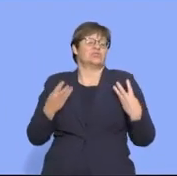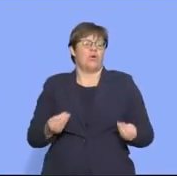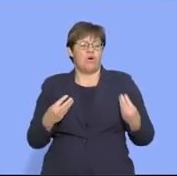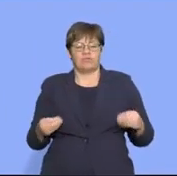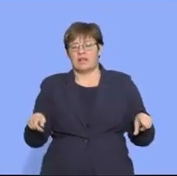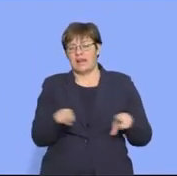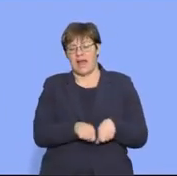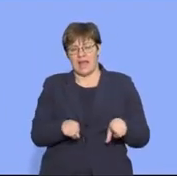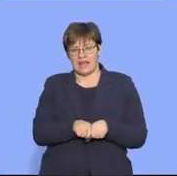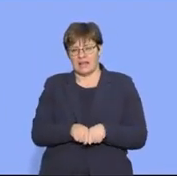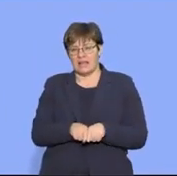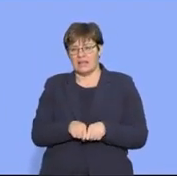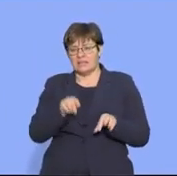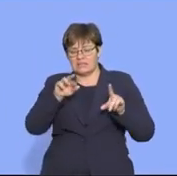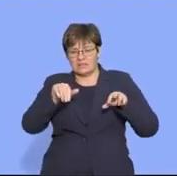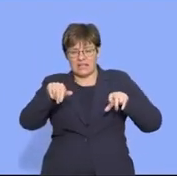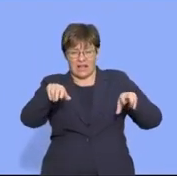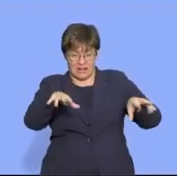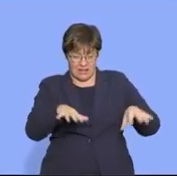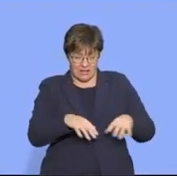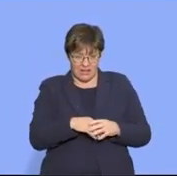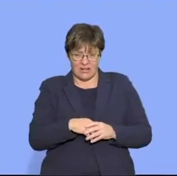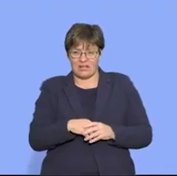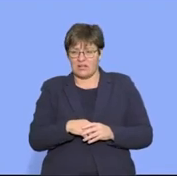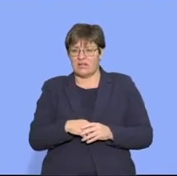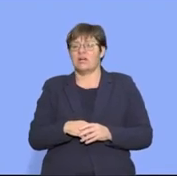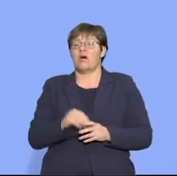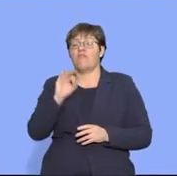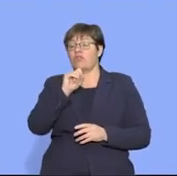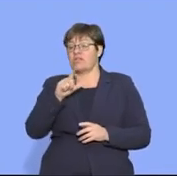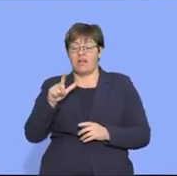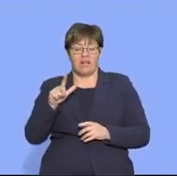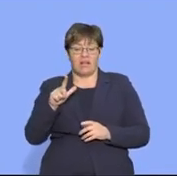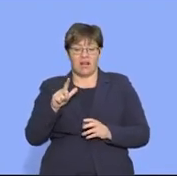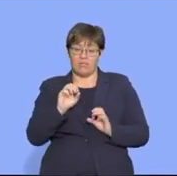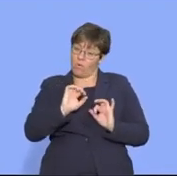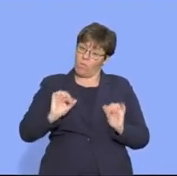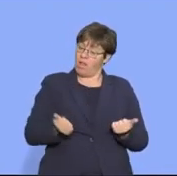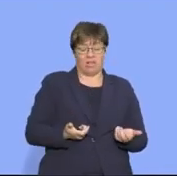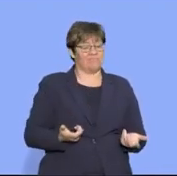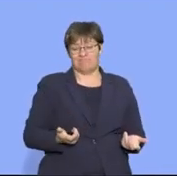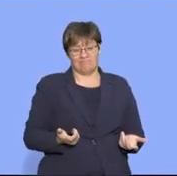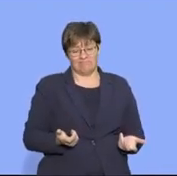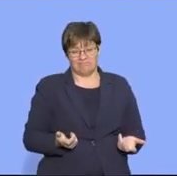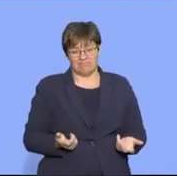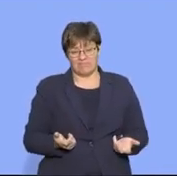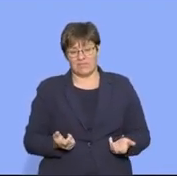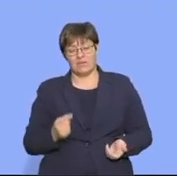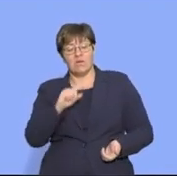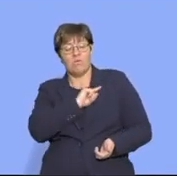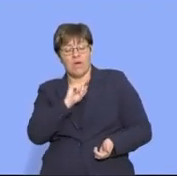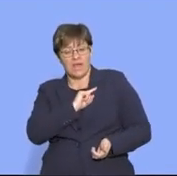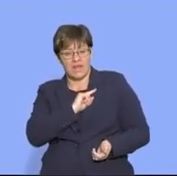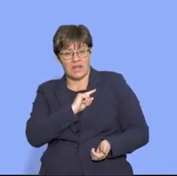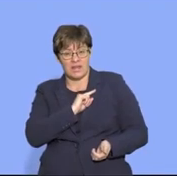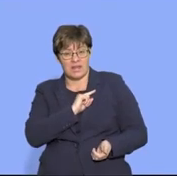anything soft like these tentacles would not have fossilized well.